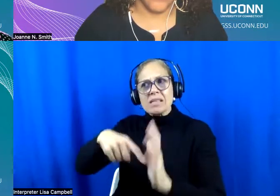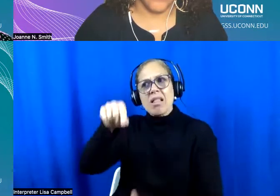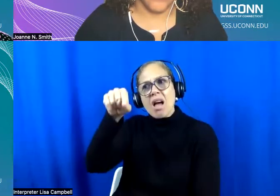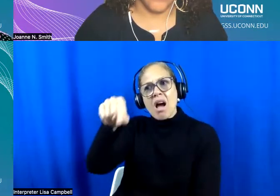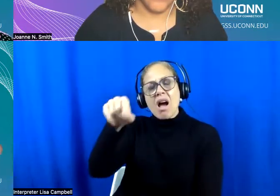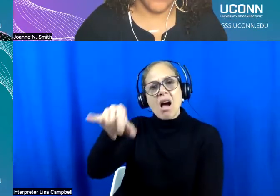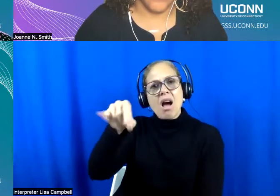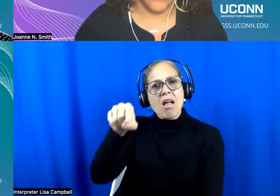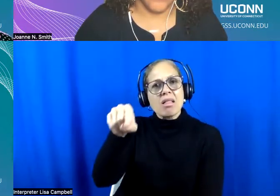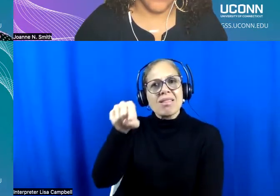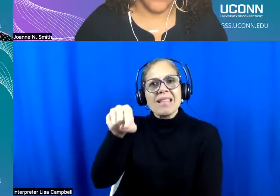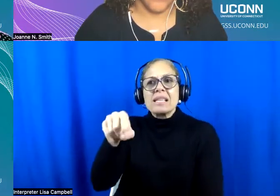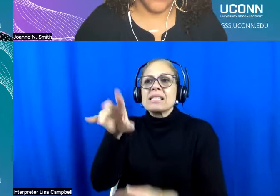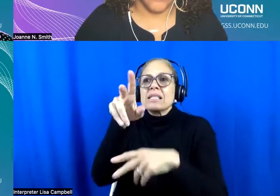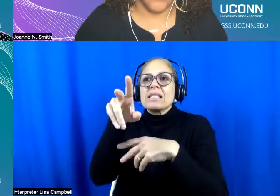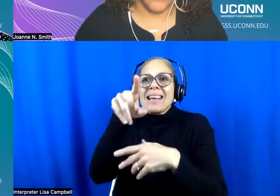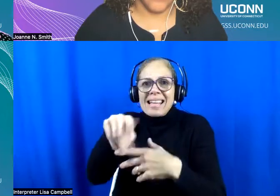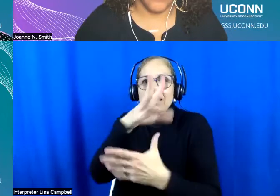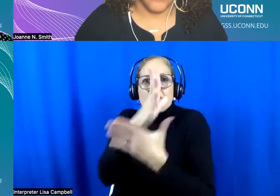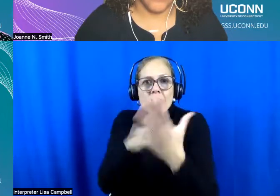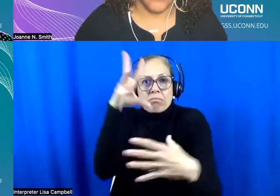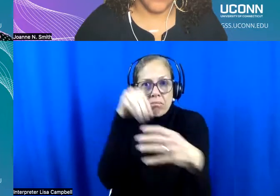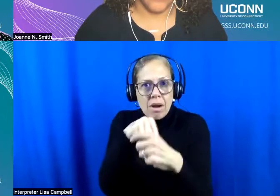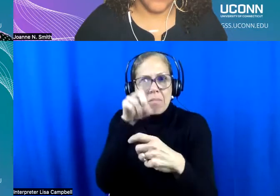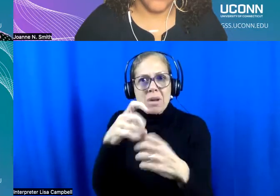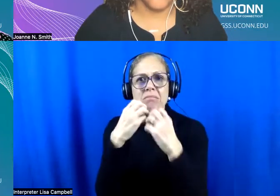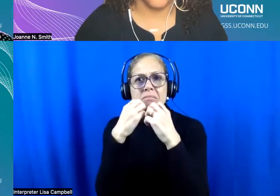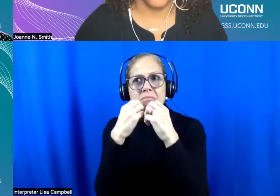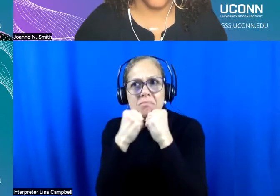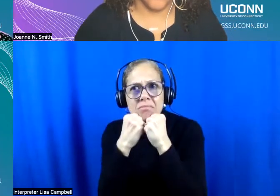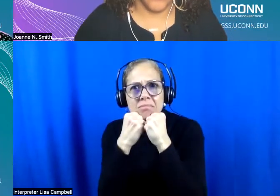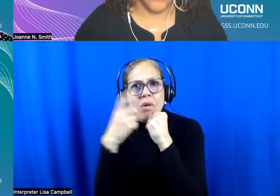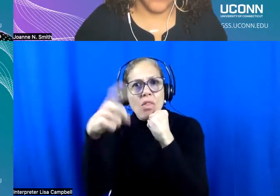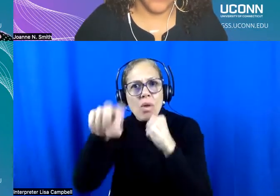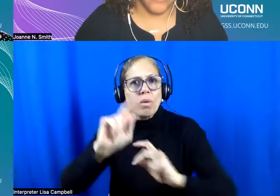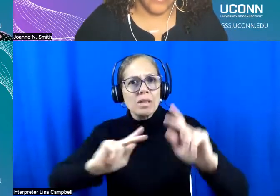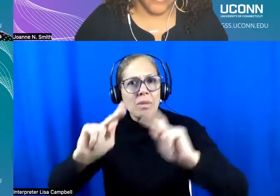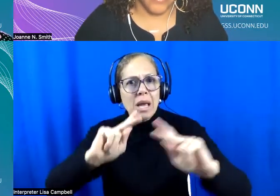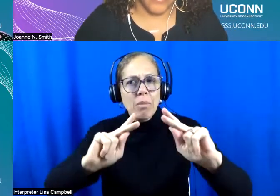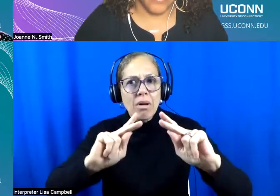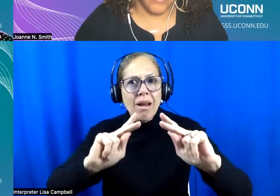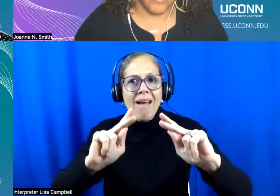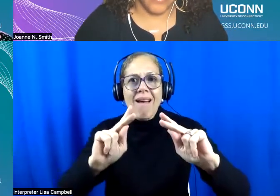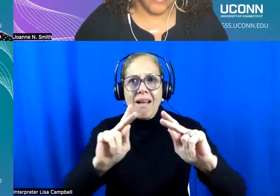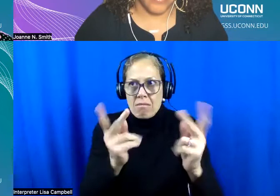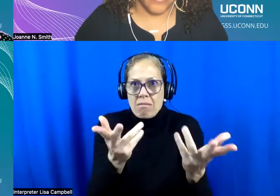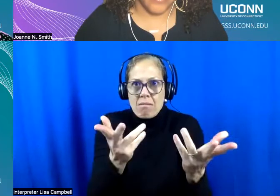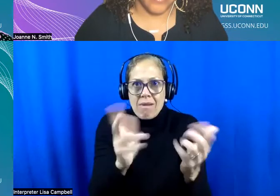of the nurturing of citizens to become full